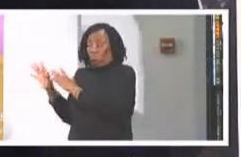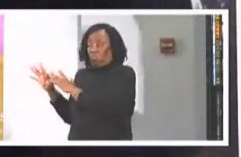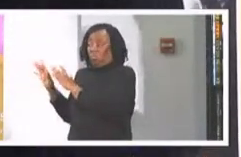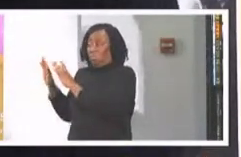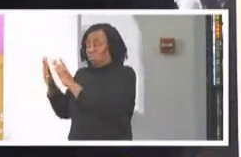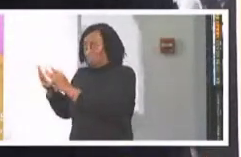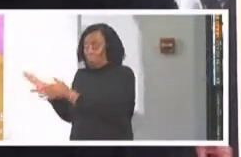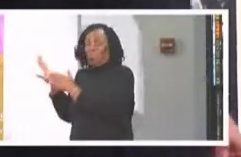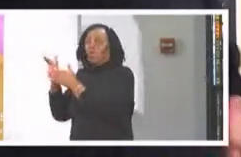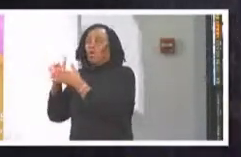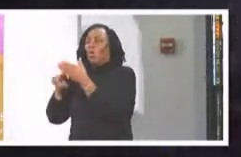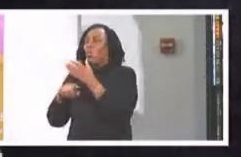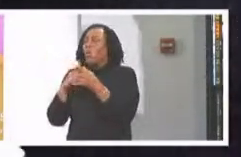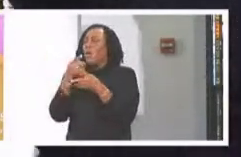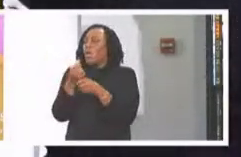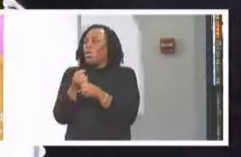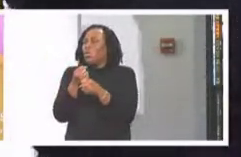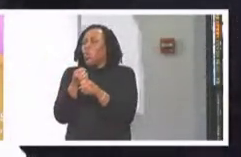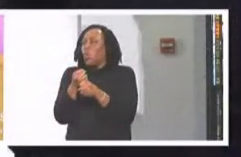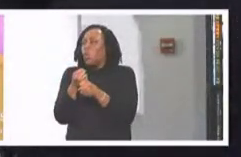to?